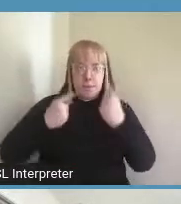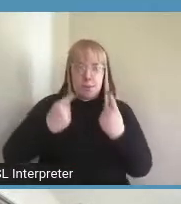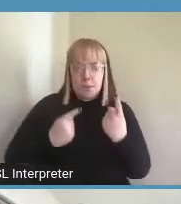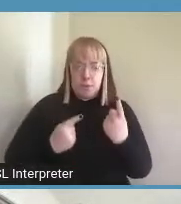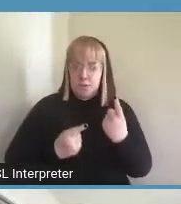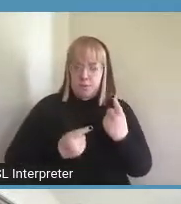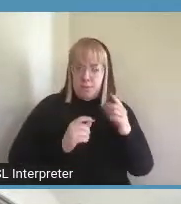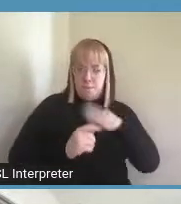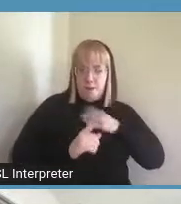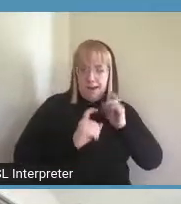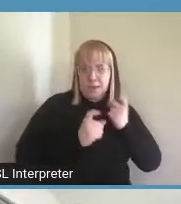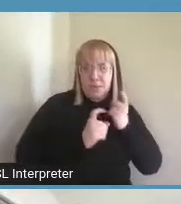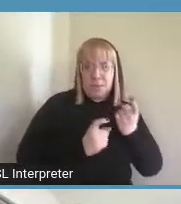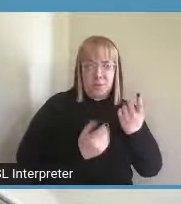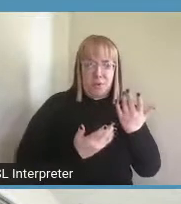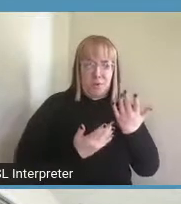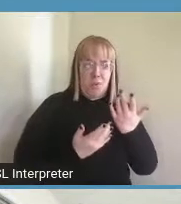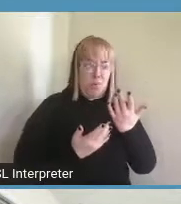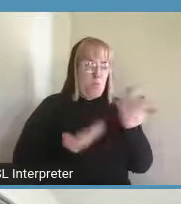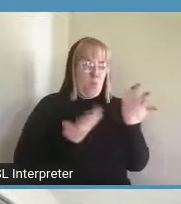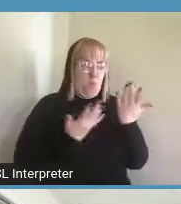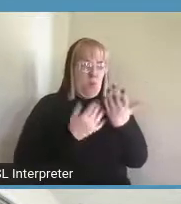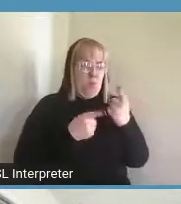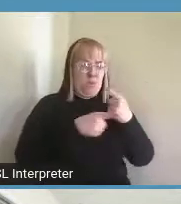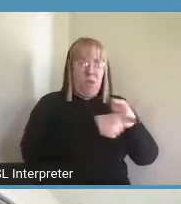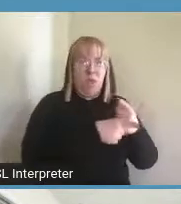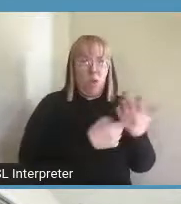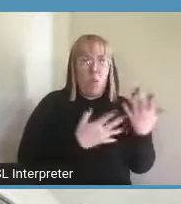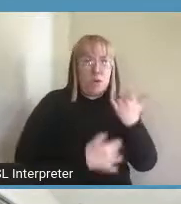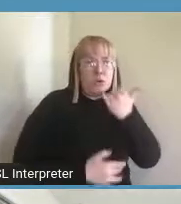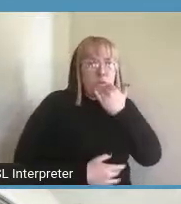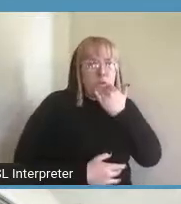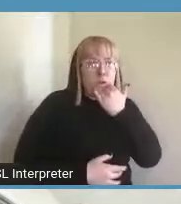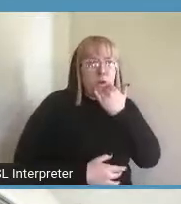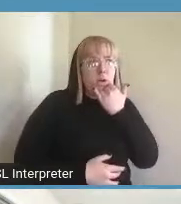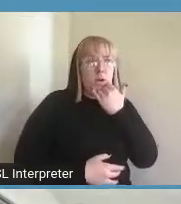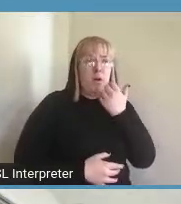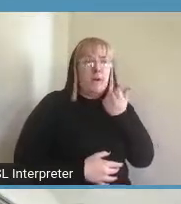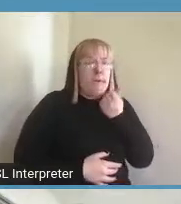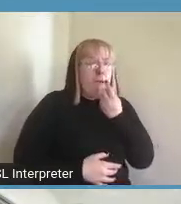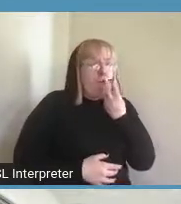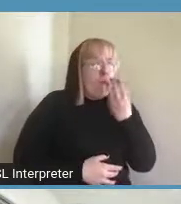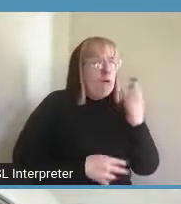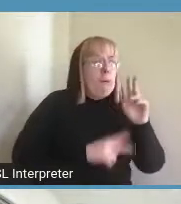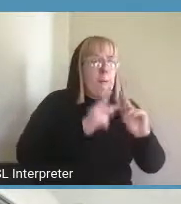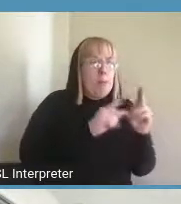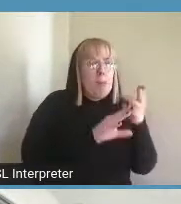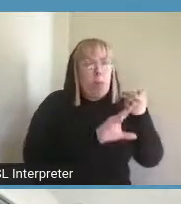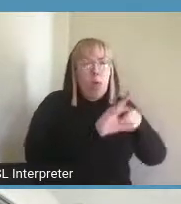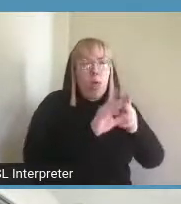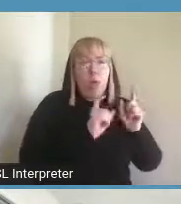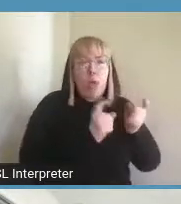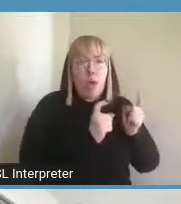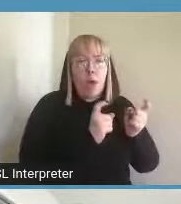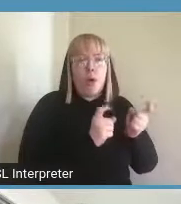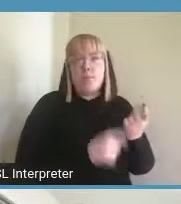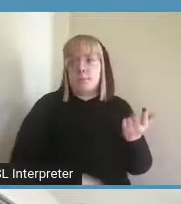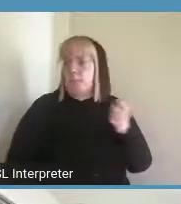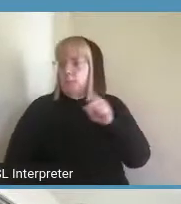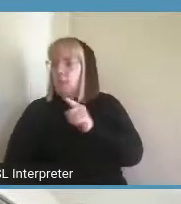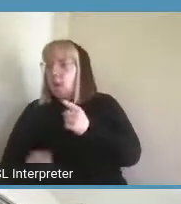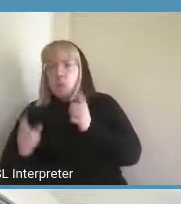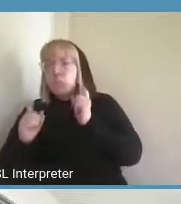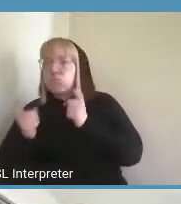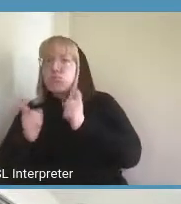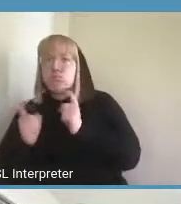donate page, that we are converting so few people compared to the rest of the industry. I also got a report